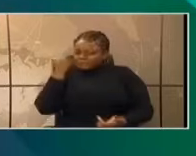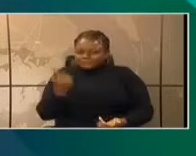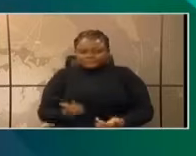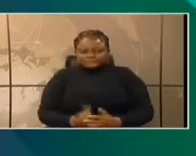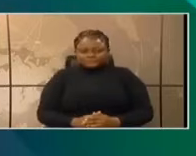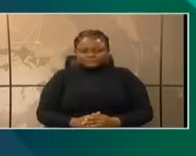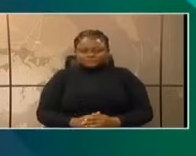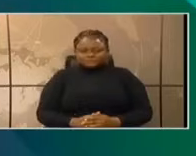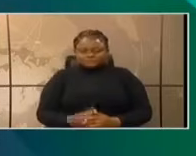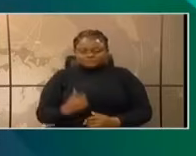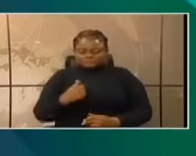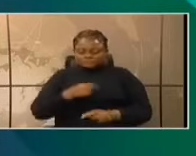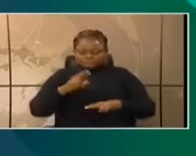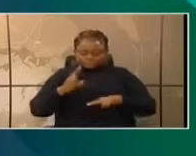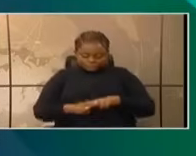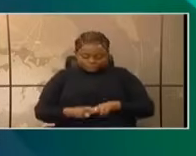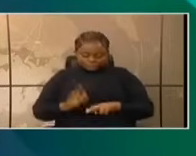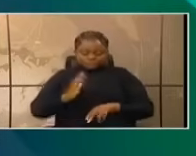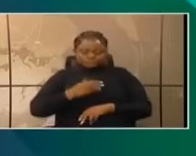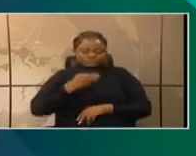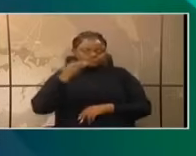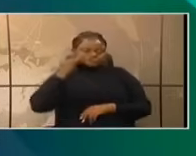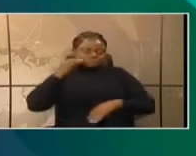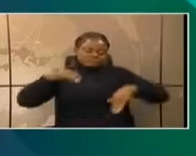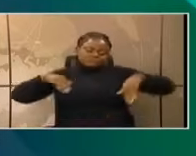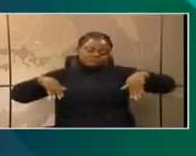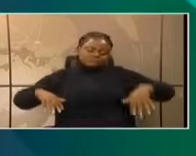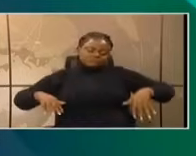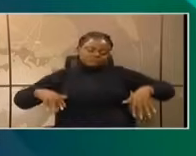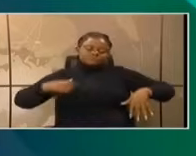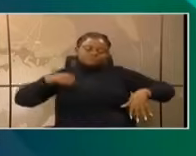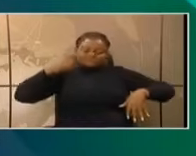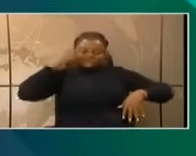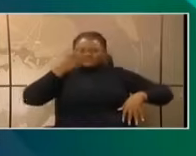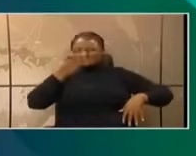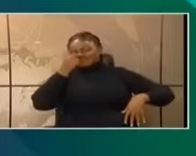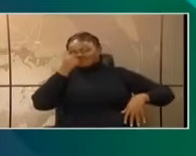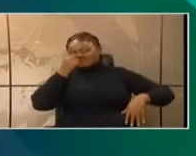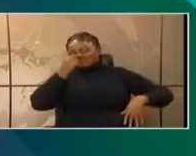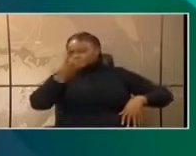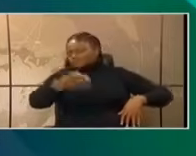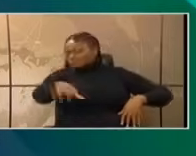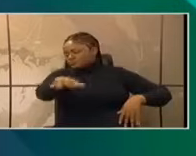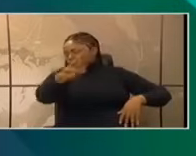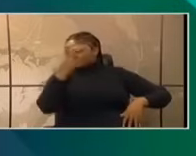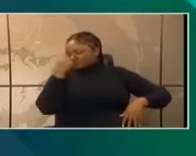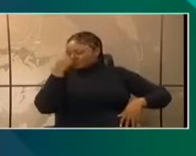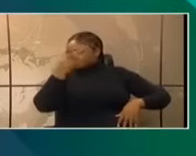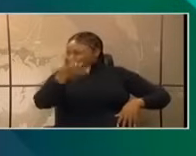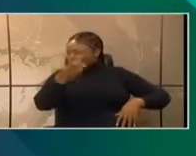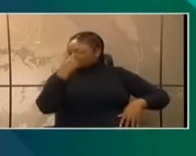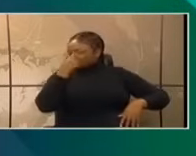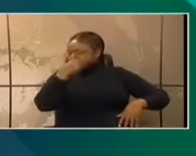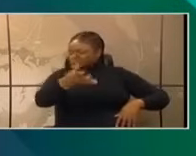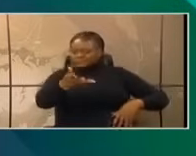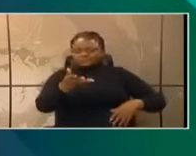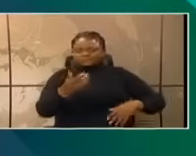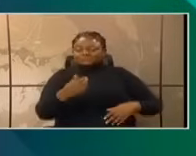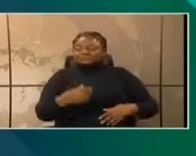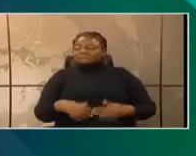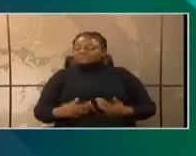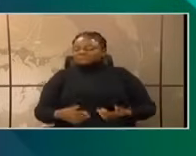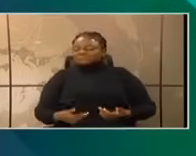Yeah. And we sit in our various homes and we think that it's a joke. Yenye